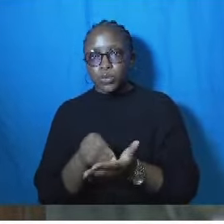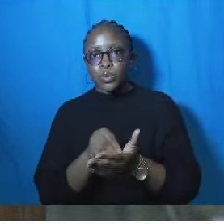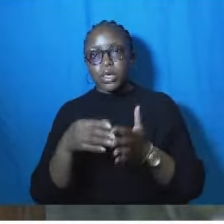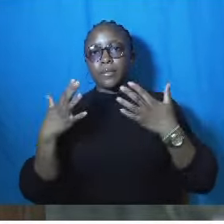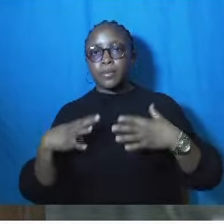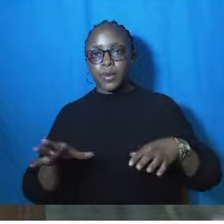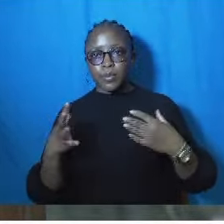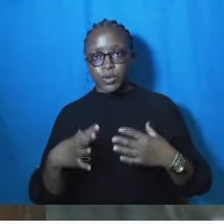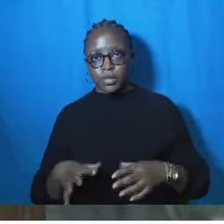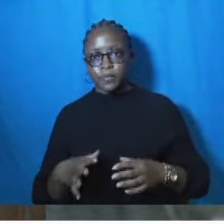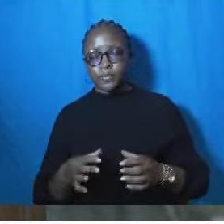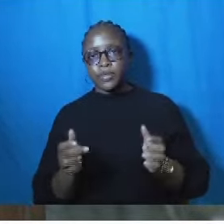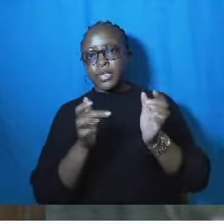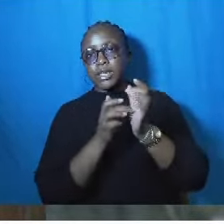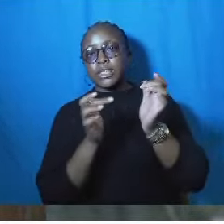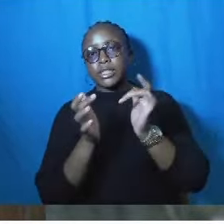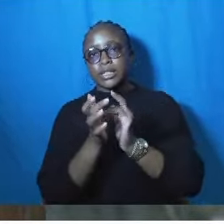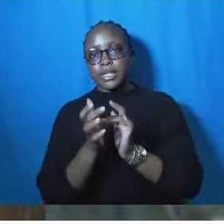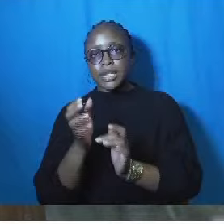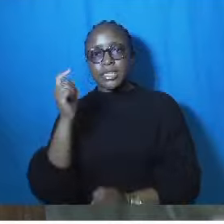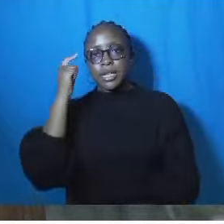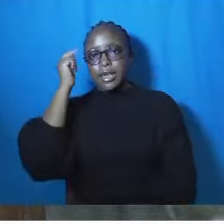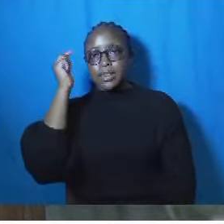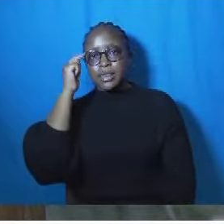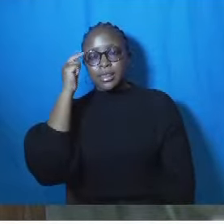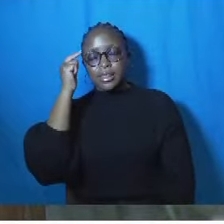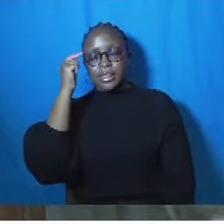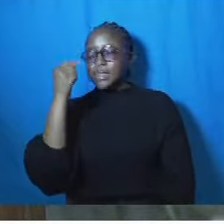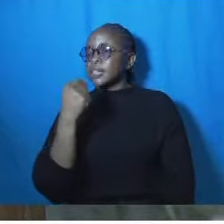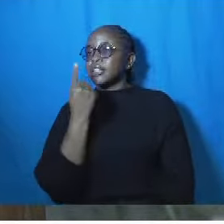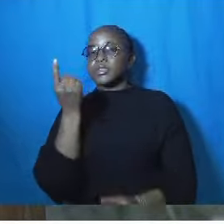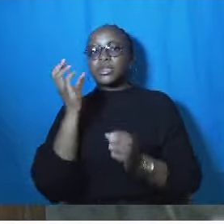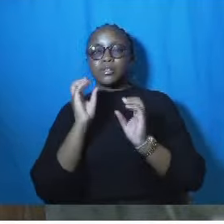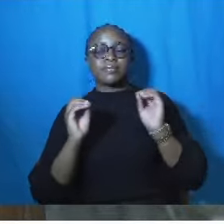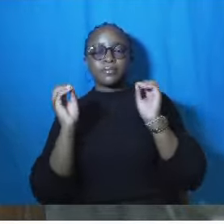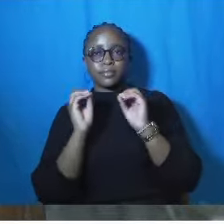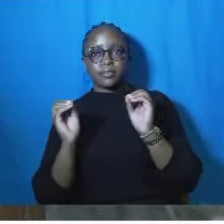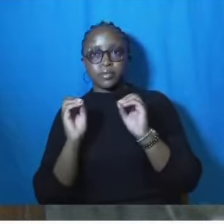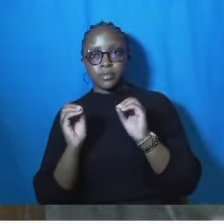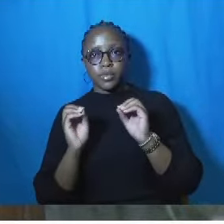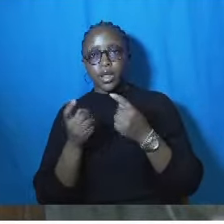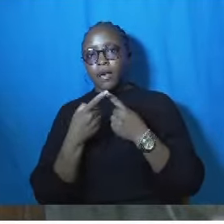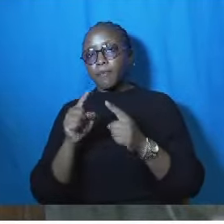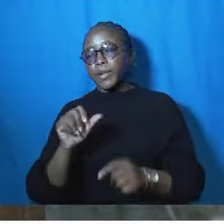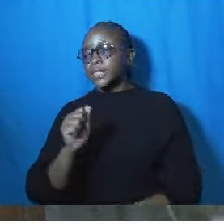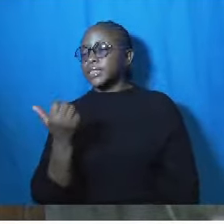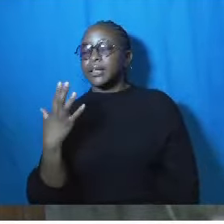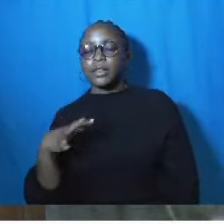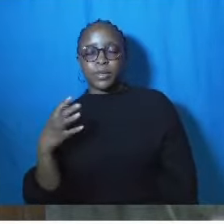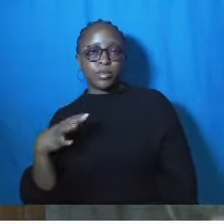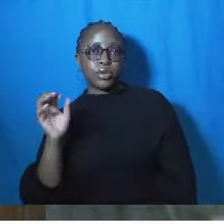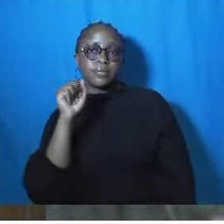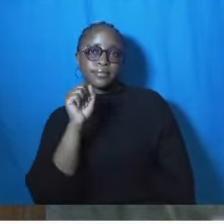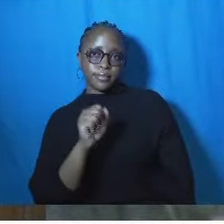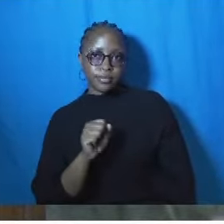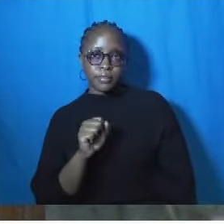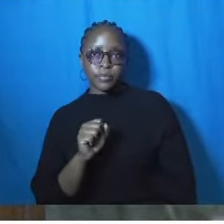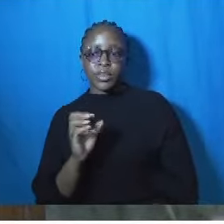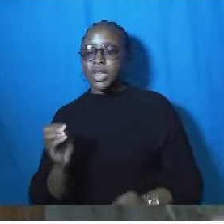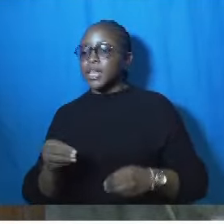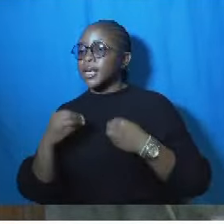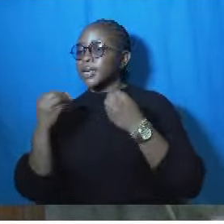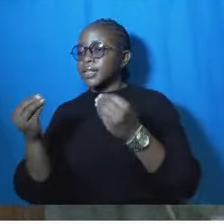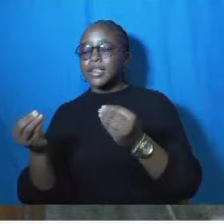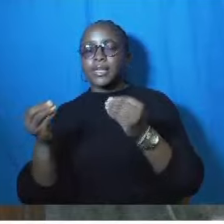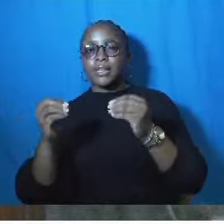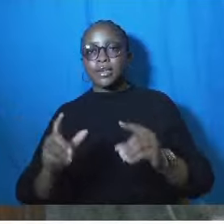Jesus did not think of himself to do what pleased him, but for the sake of others, gave out his life